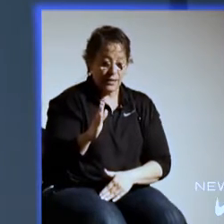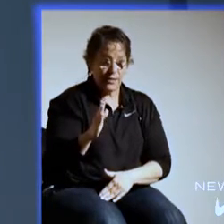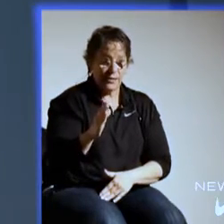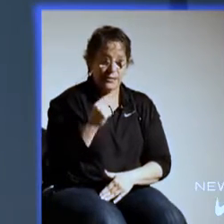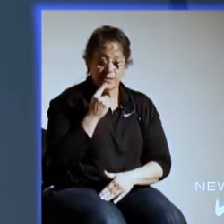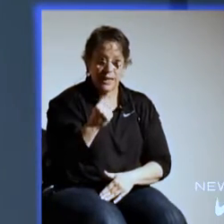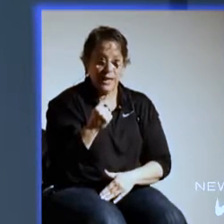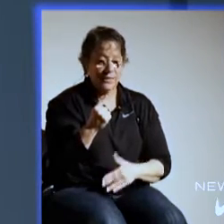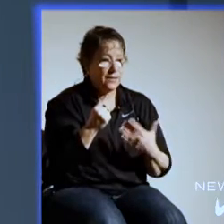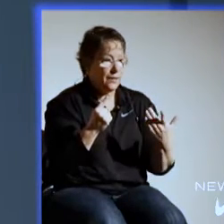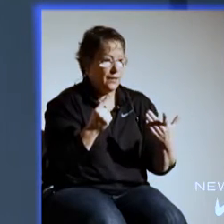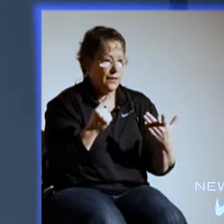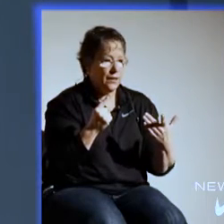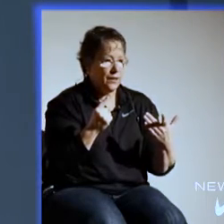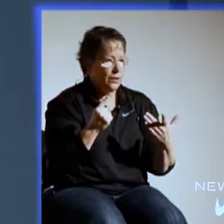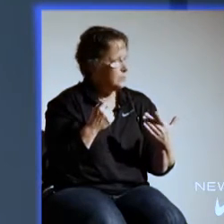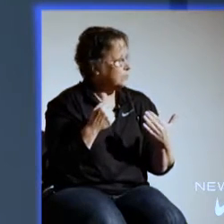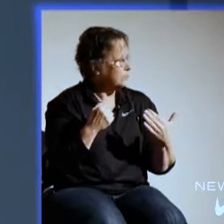Him.